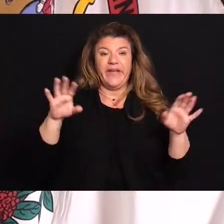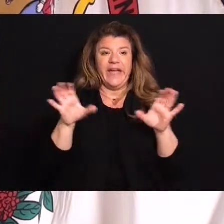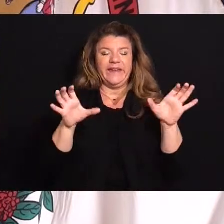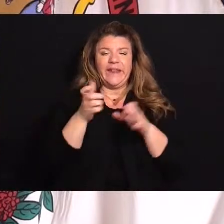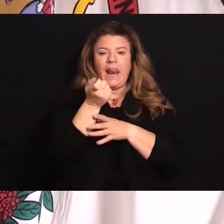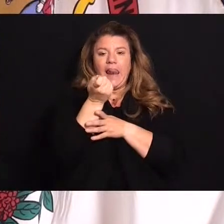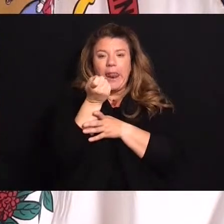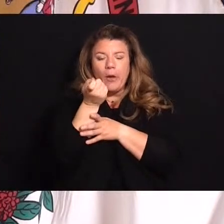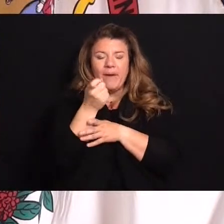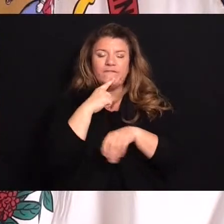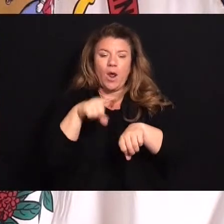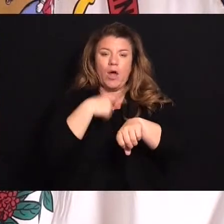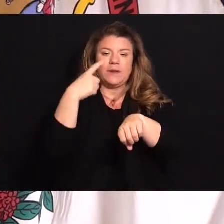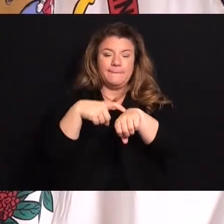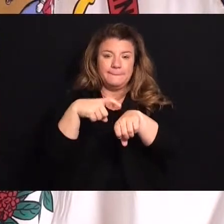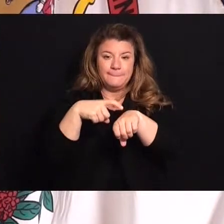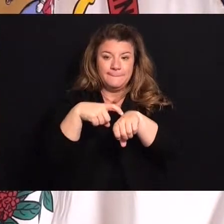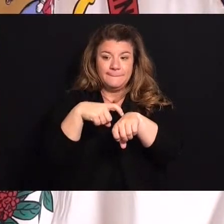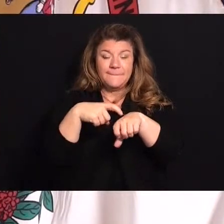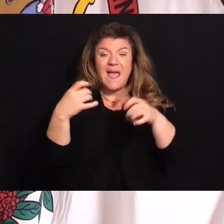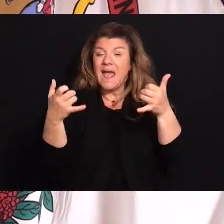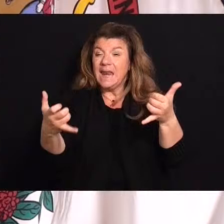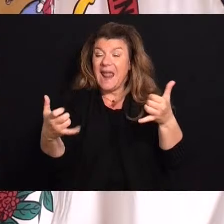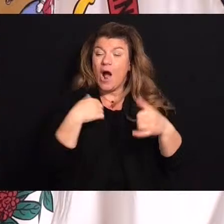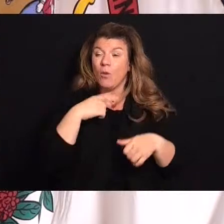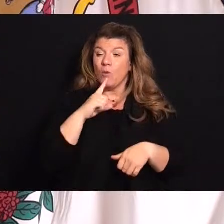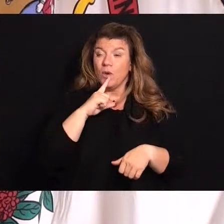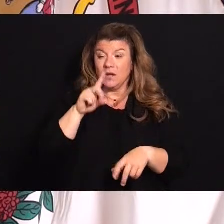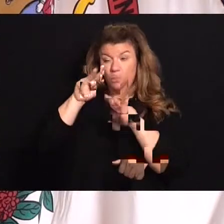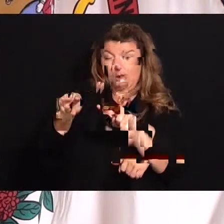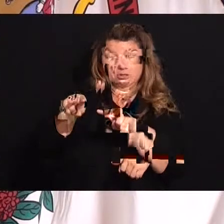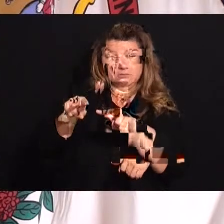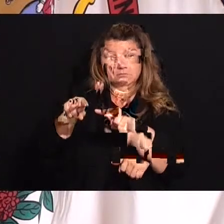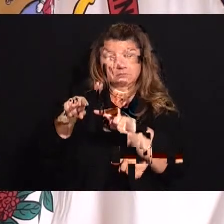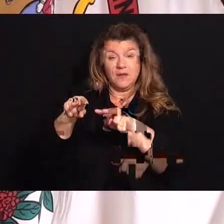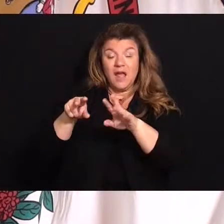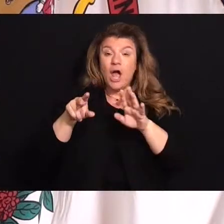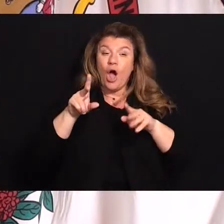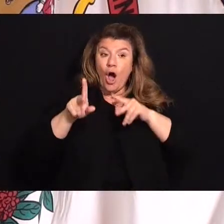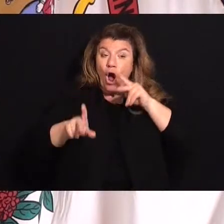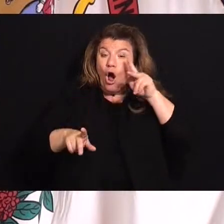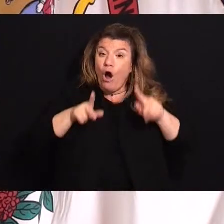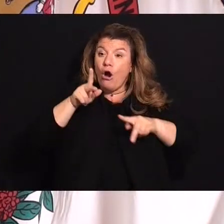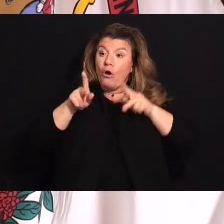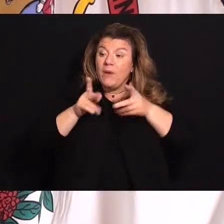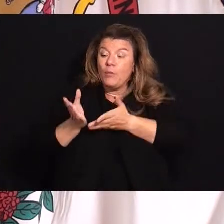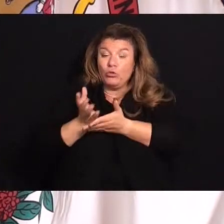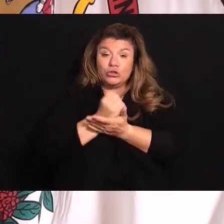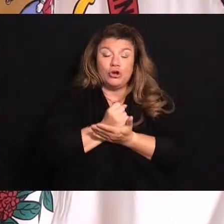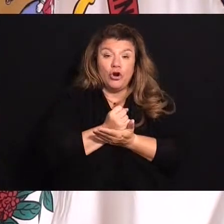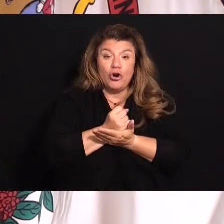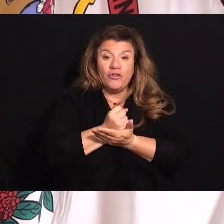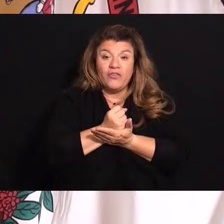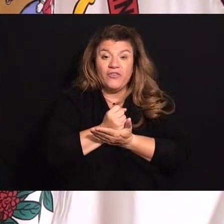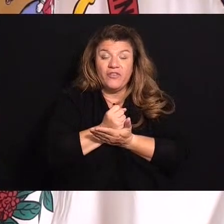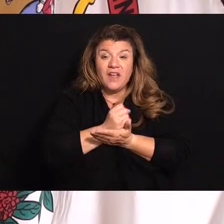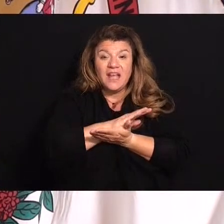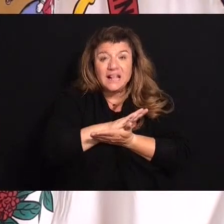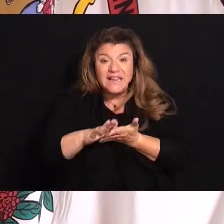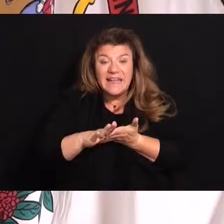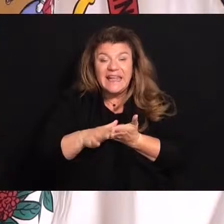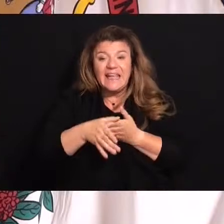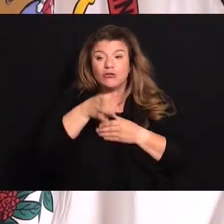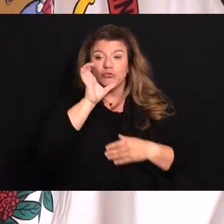few for a long time. Now we're really after it. Our people deserve absolutely clean drinking water,